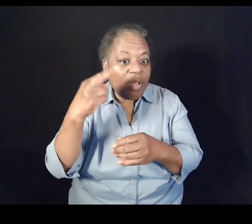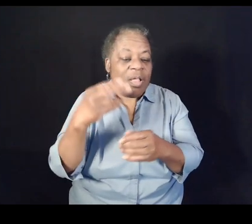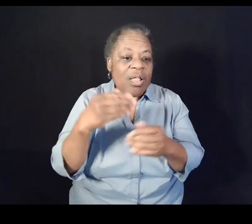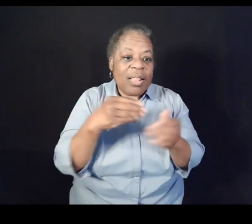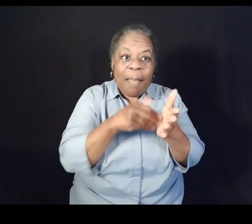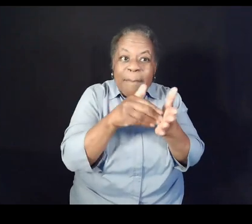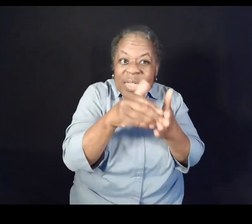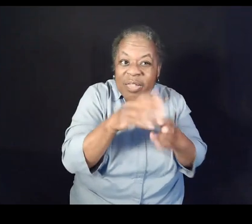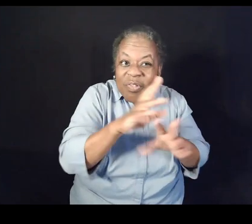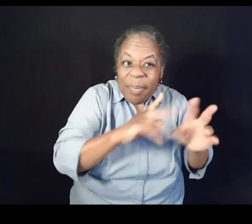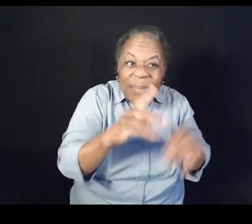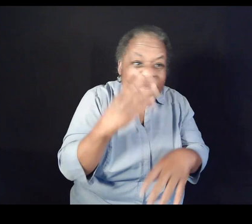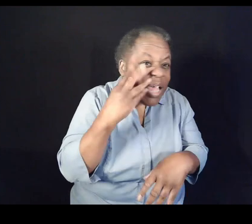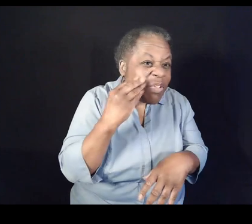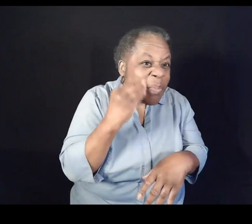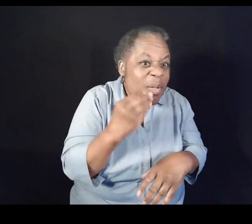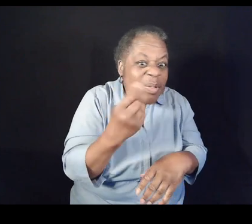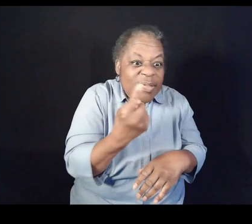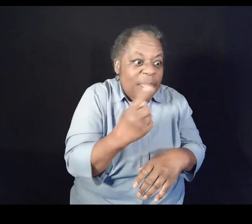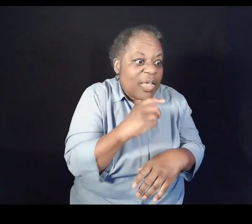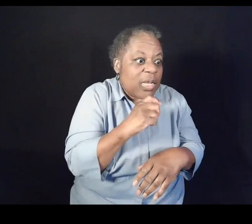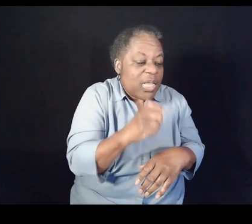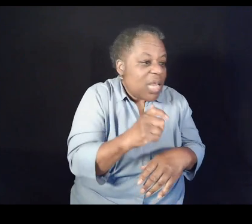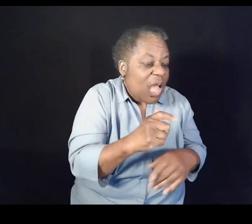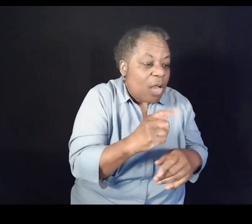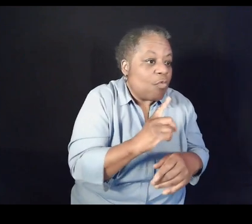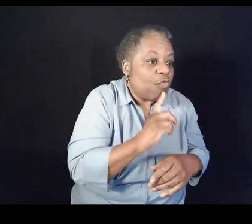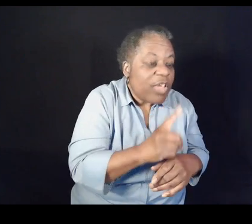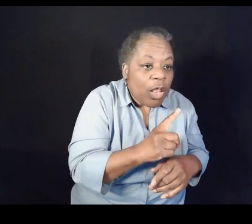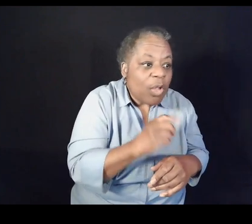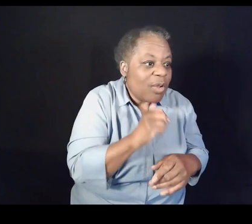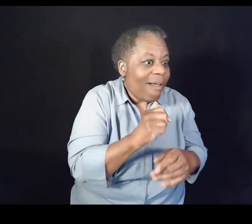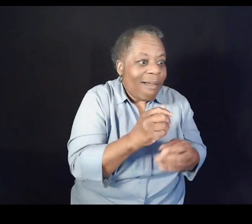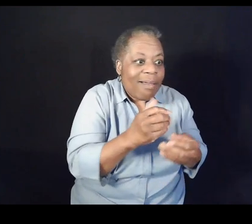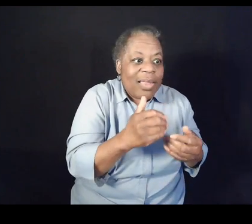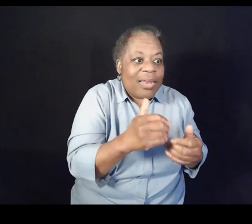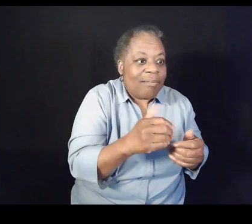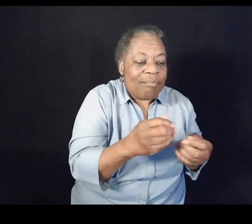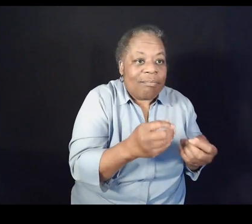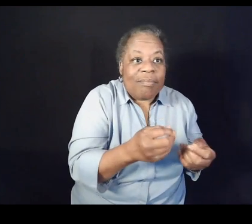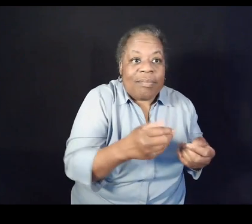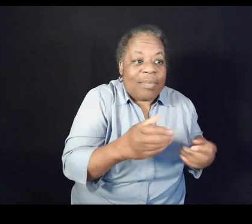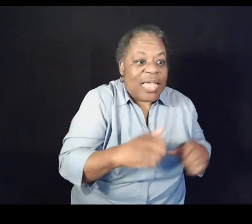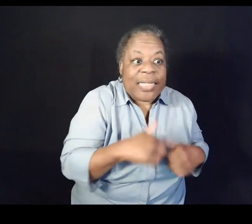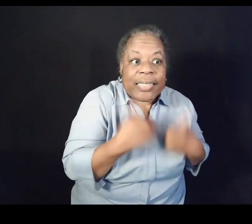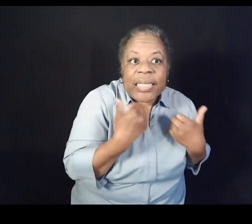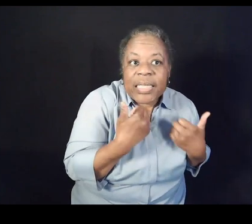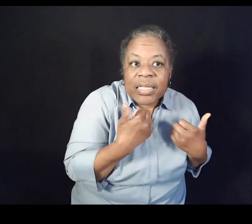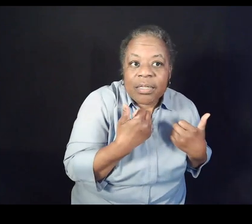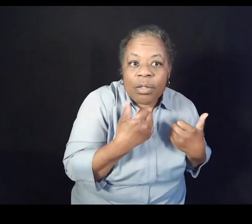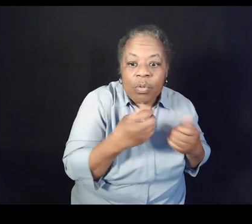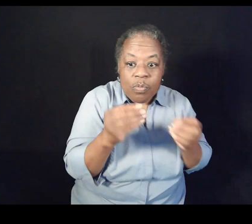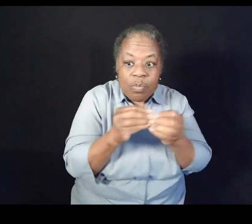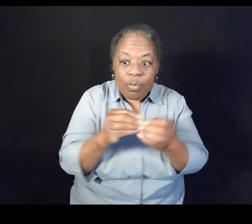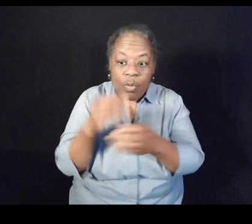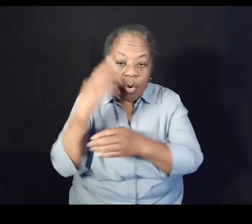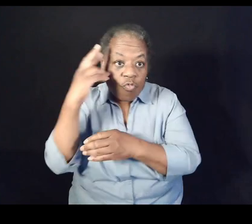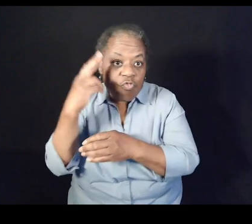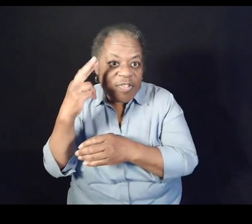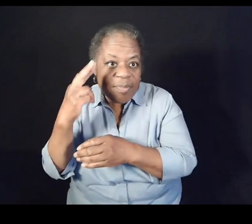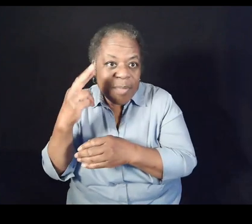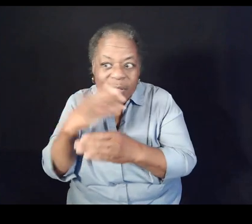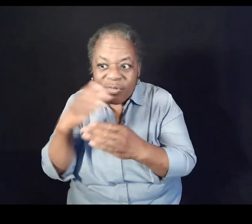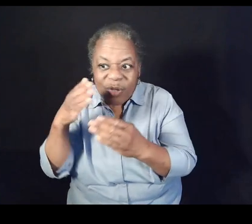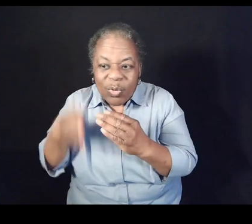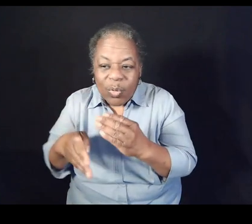experienced something that isn't real or that doesn't exist? Or is it more reasonable to conclude that a higher power or